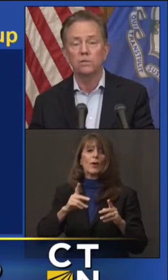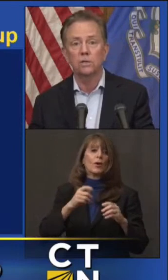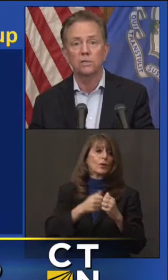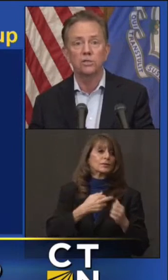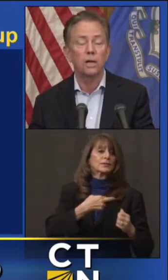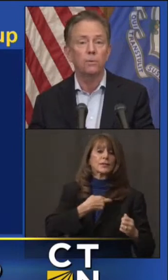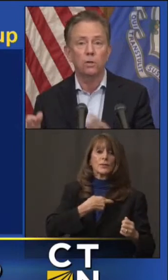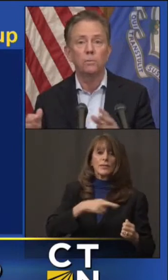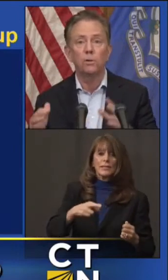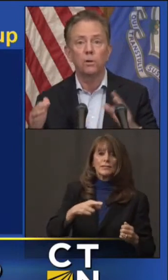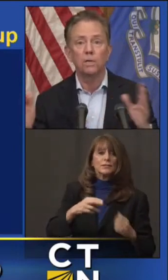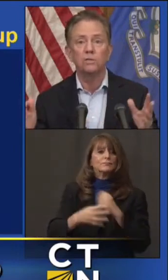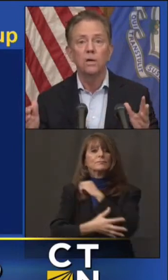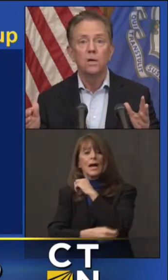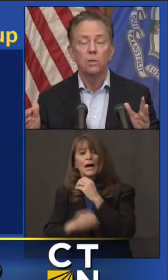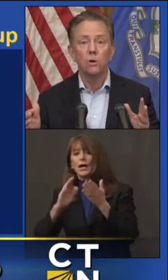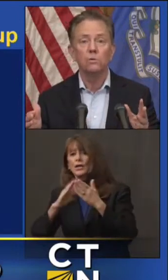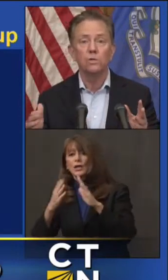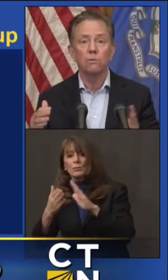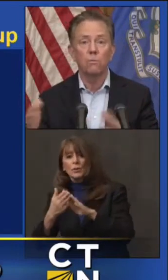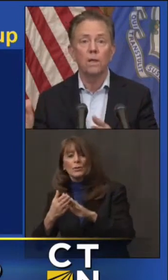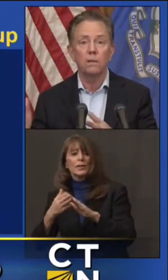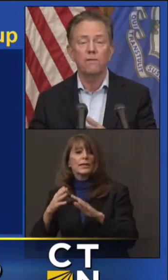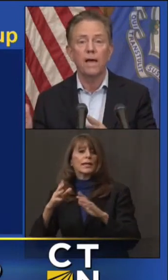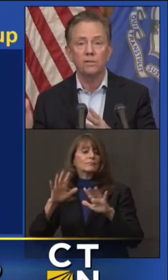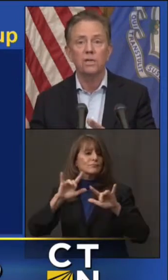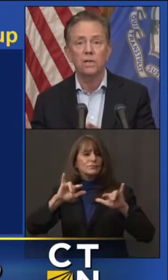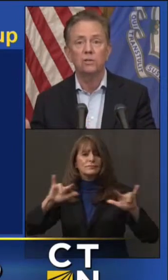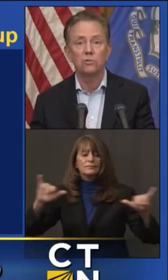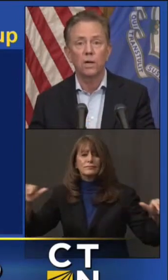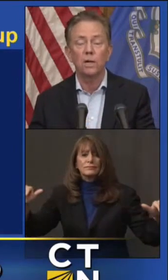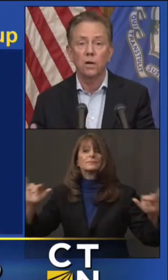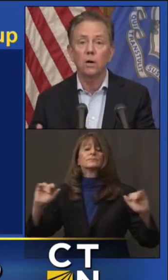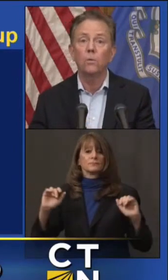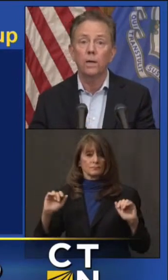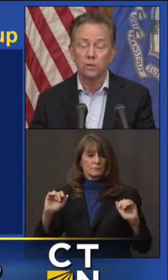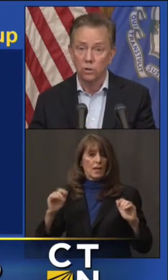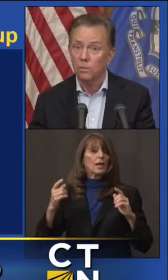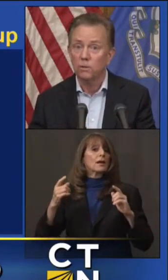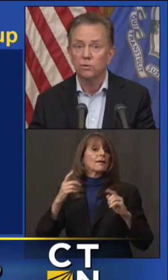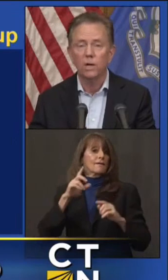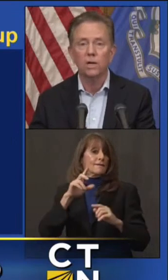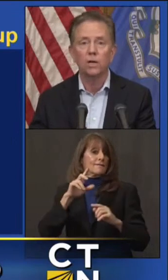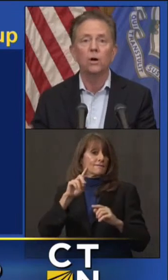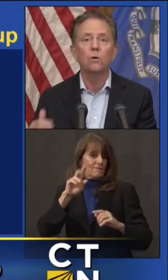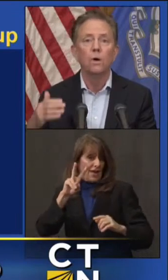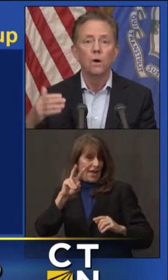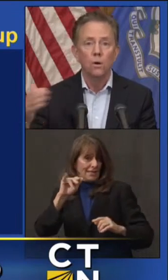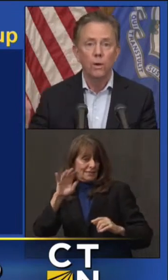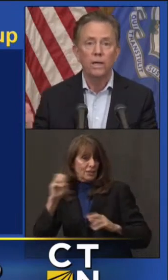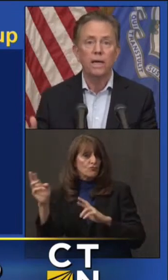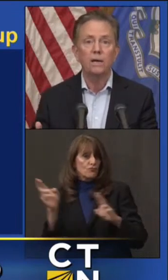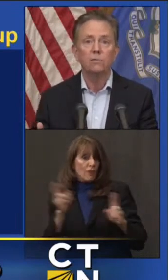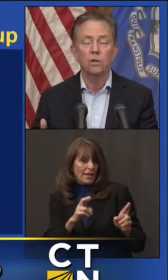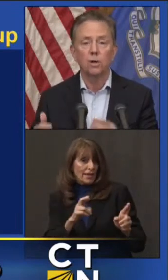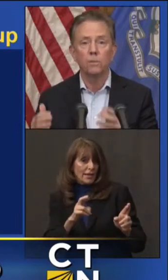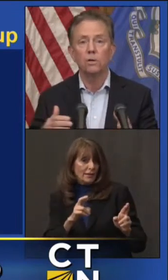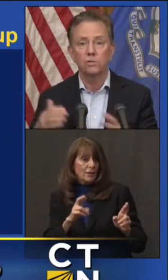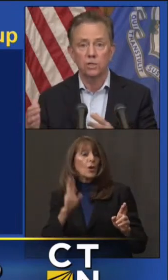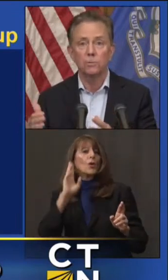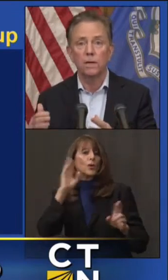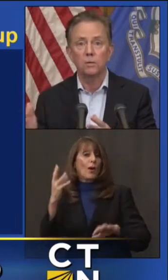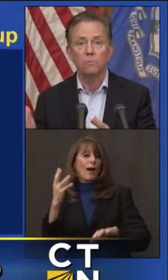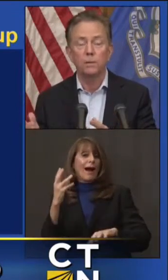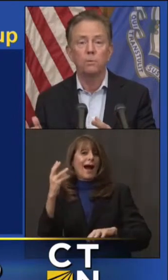communities, disabled communities, those that when the vaccine is ready to go, and it's almost ready to go, we can get out into the